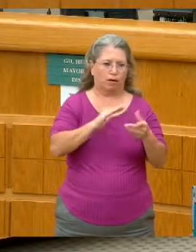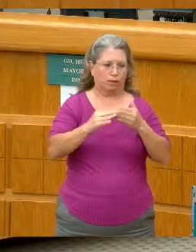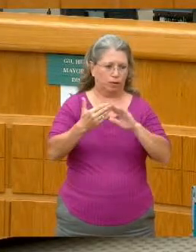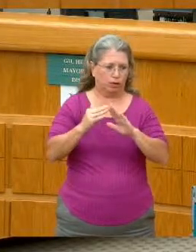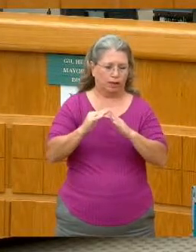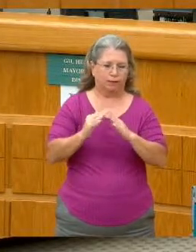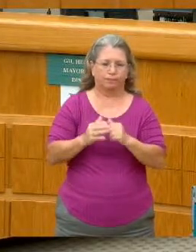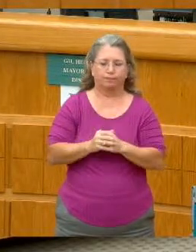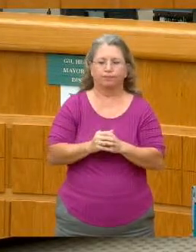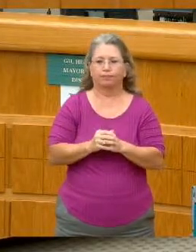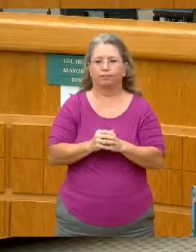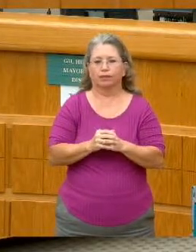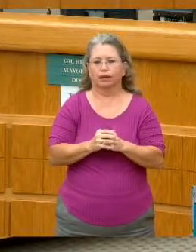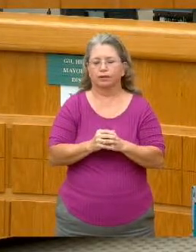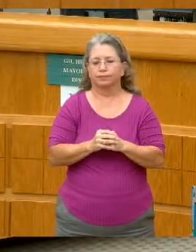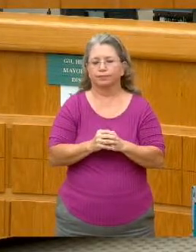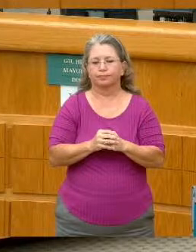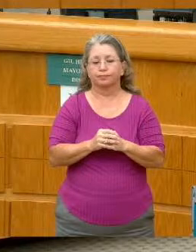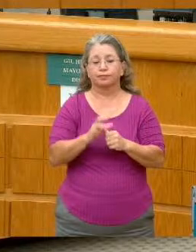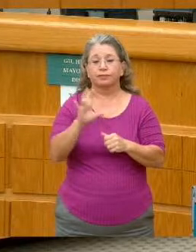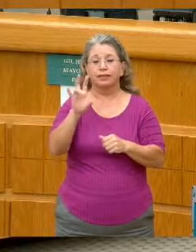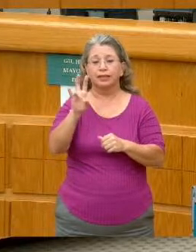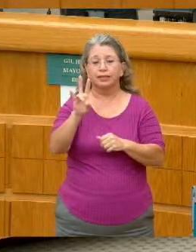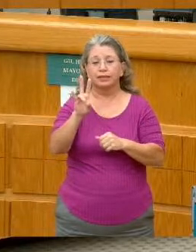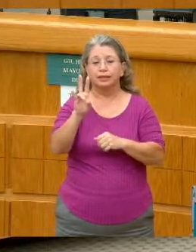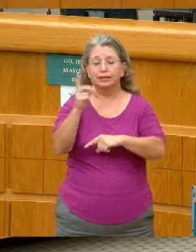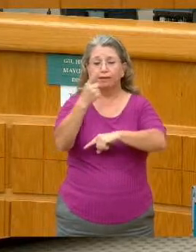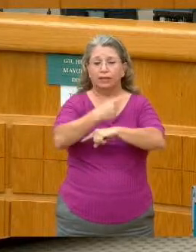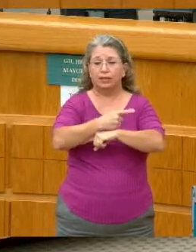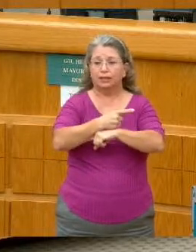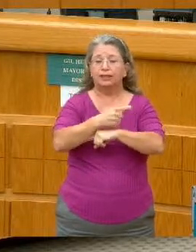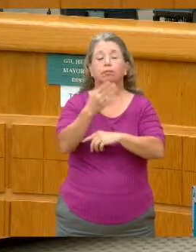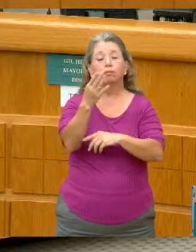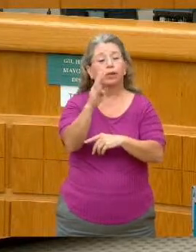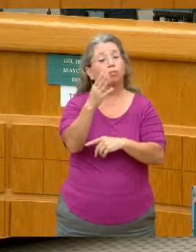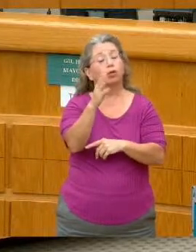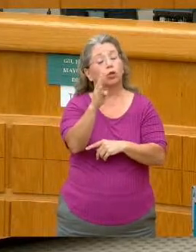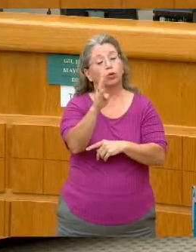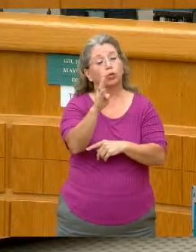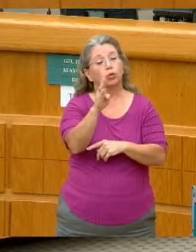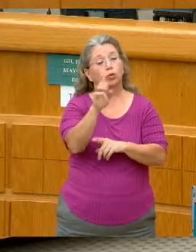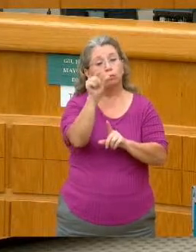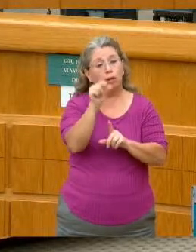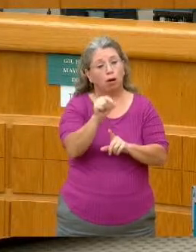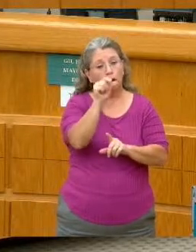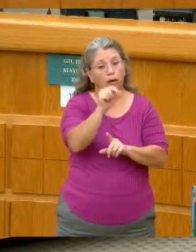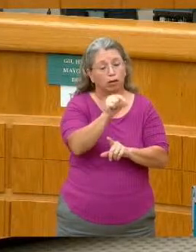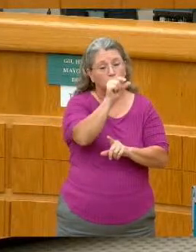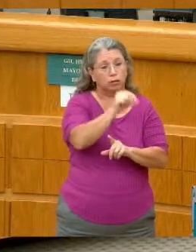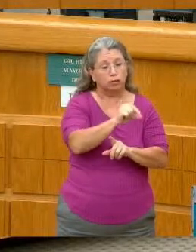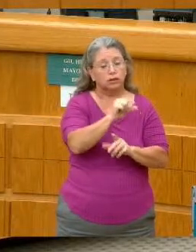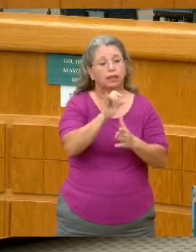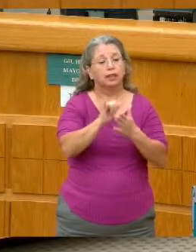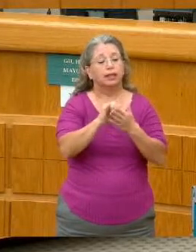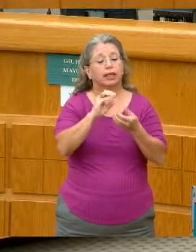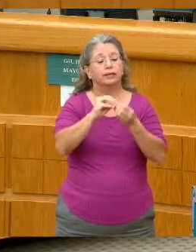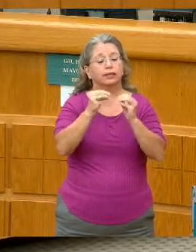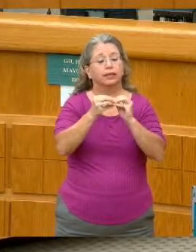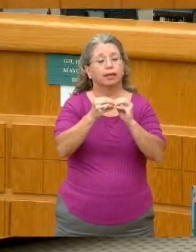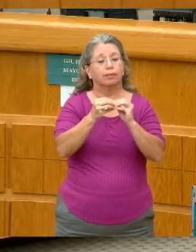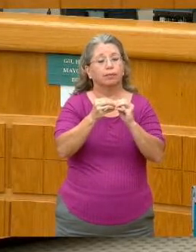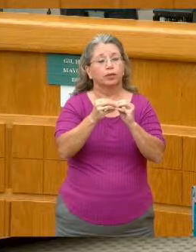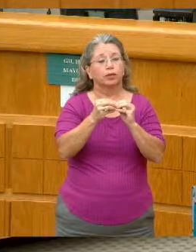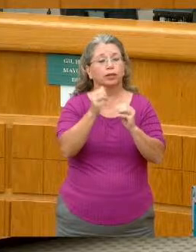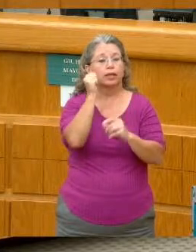this. So the 7-day average, the blue bars, by the way, in case you haven't been following us, are number of daily